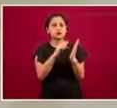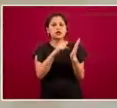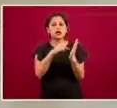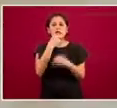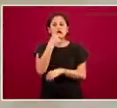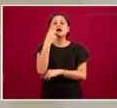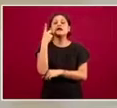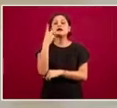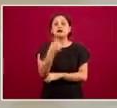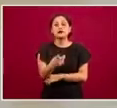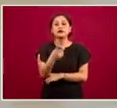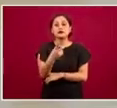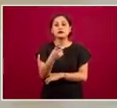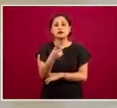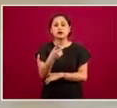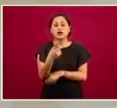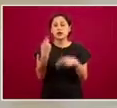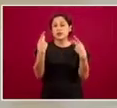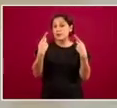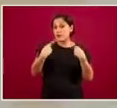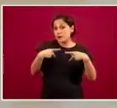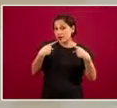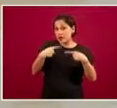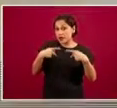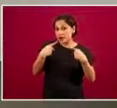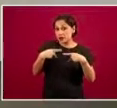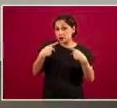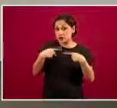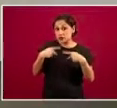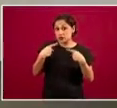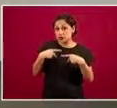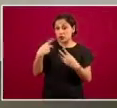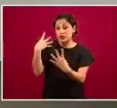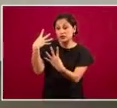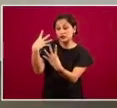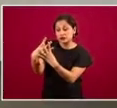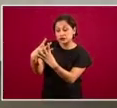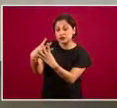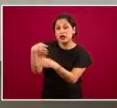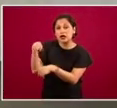of Security, and basically covers